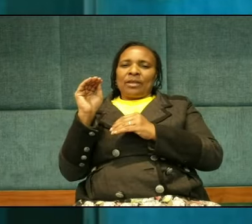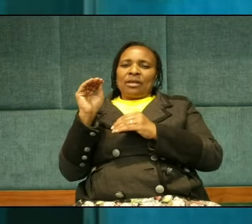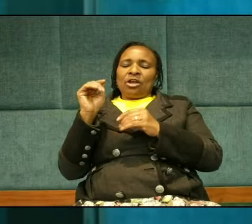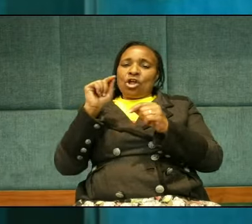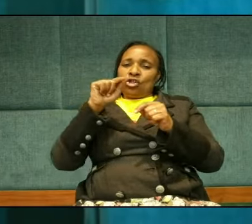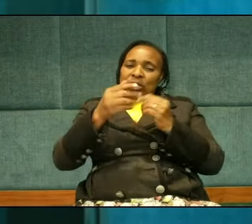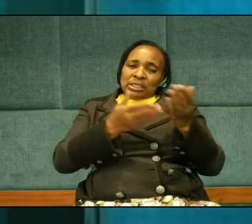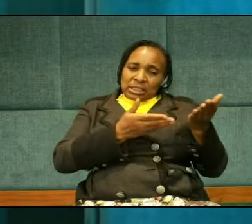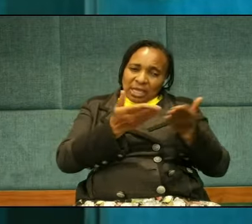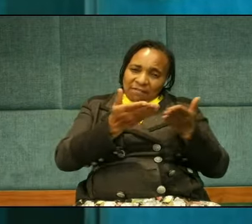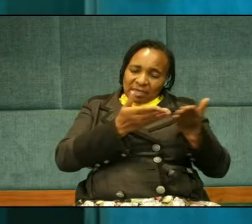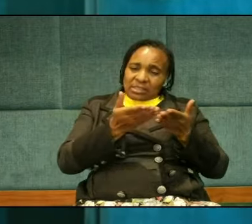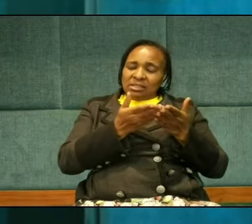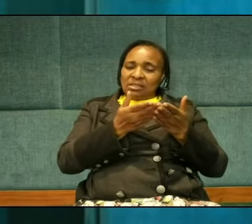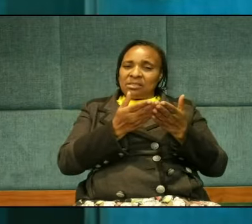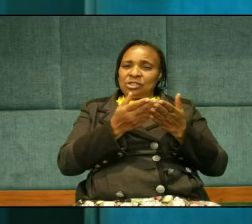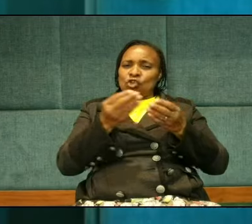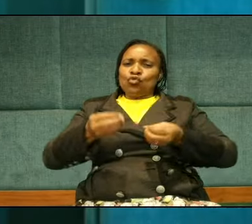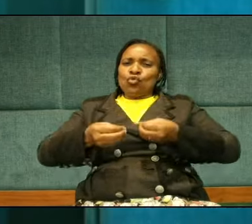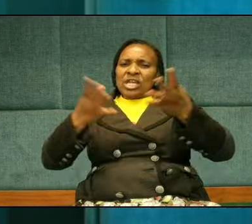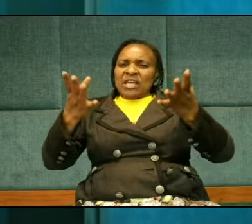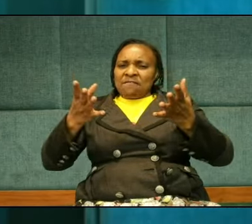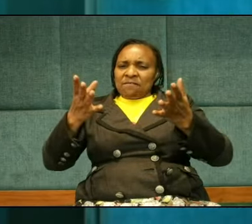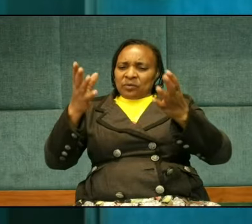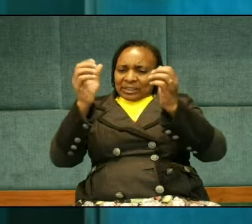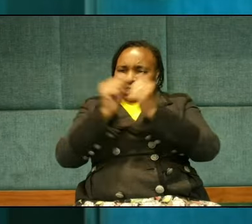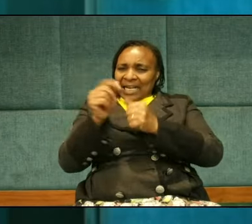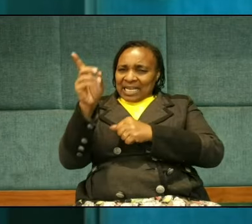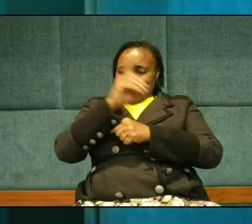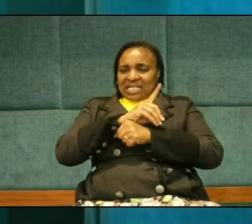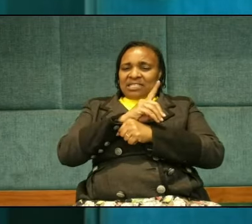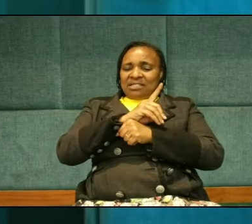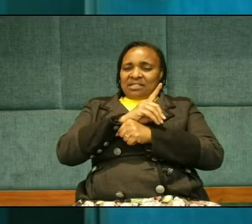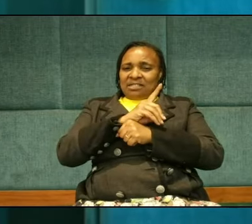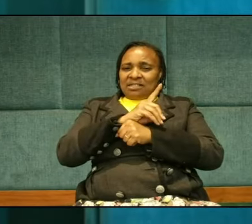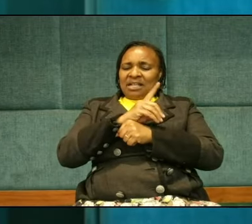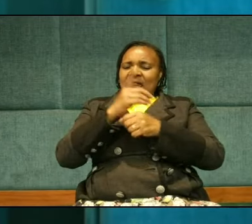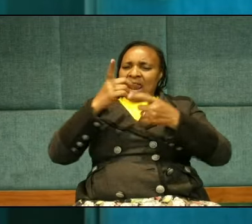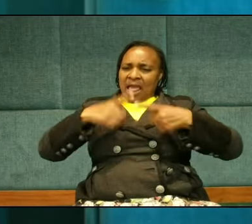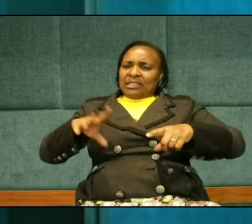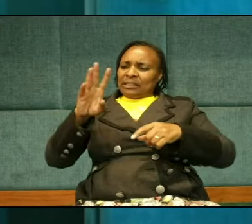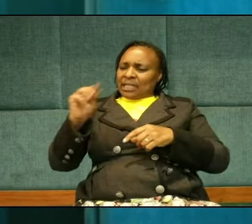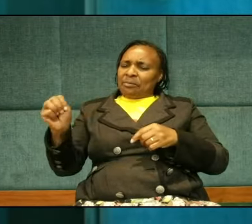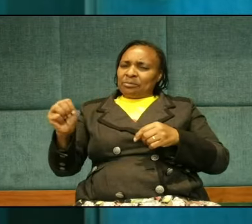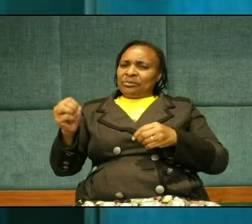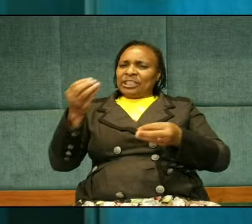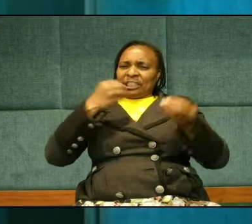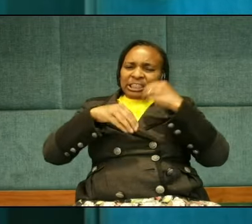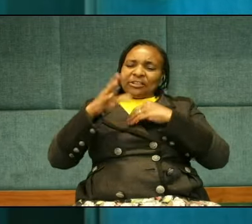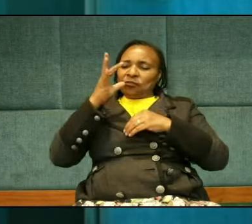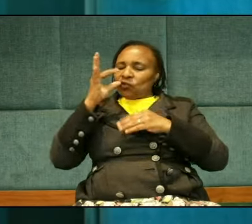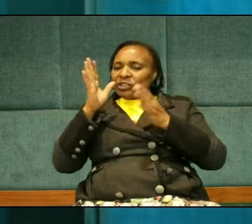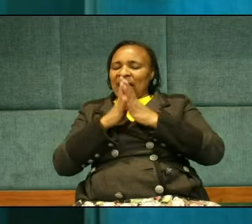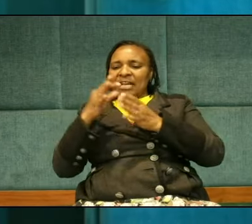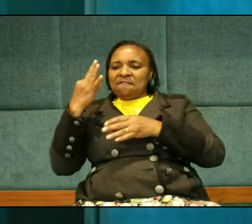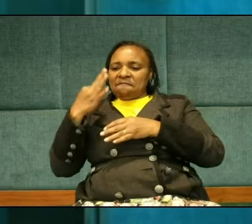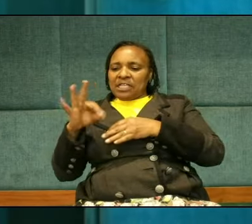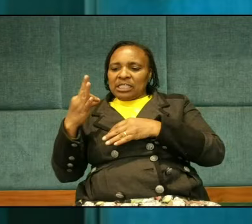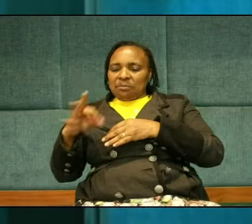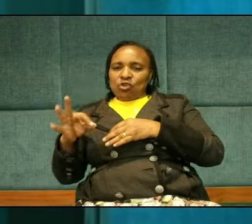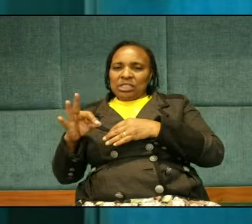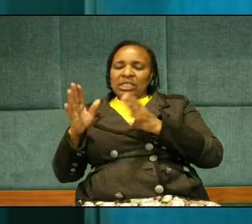Ashpenaz to give them a test for 10 days and let them eat fruits and vegetables